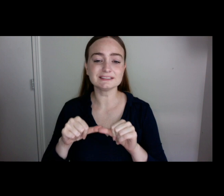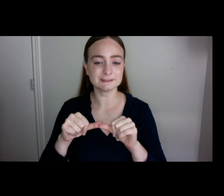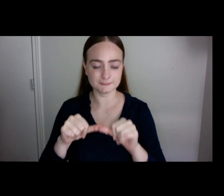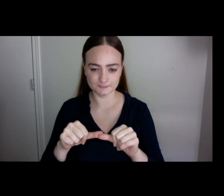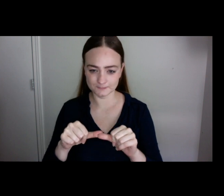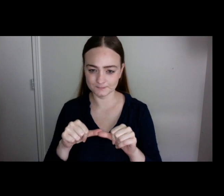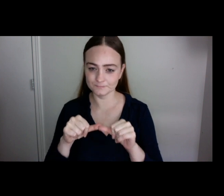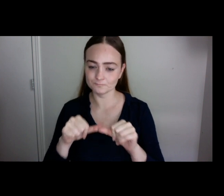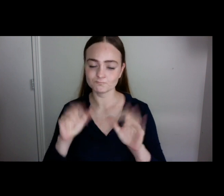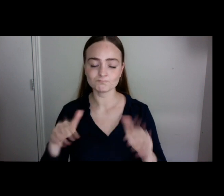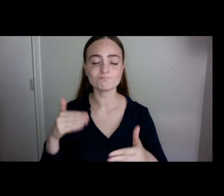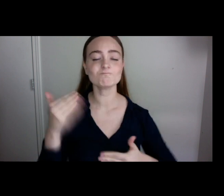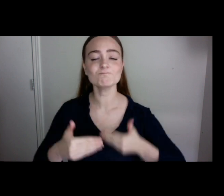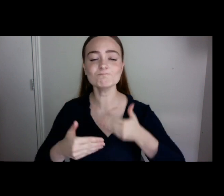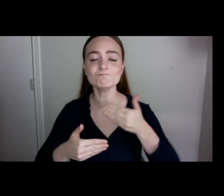weather.